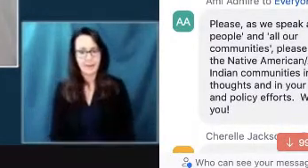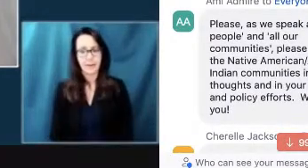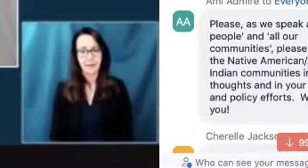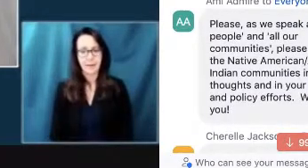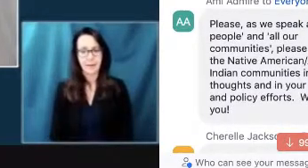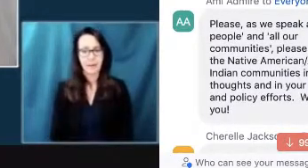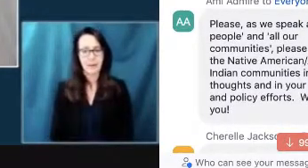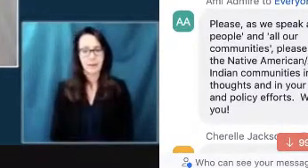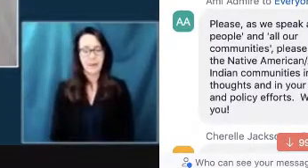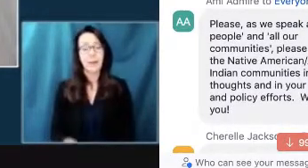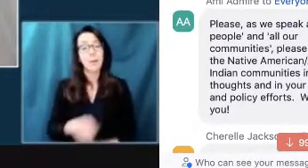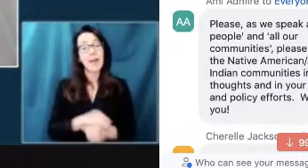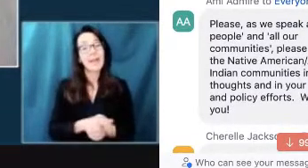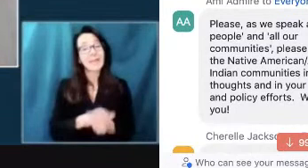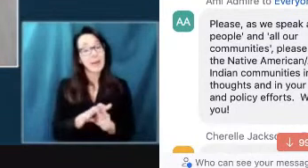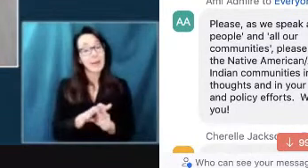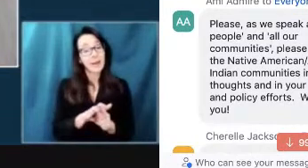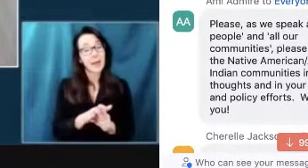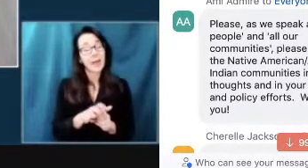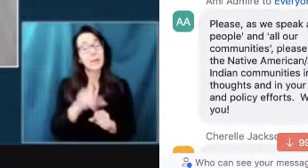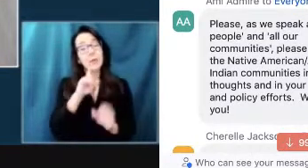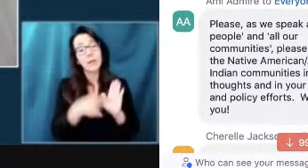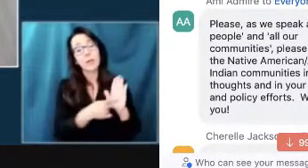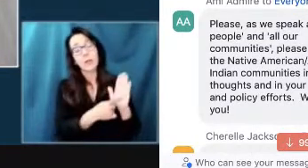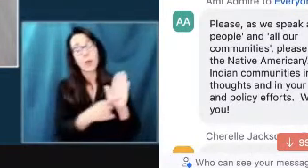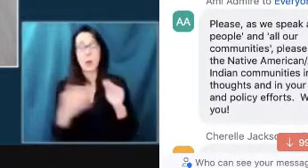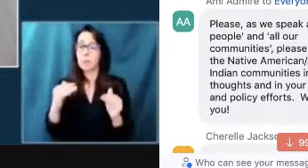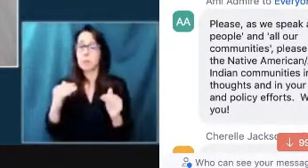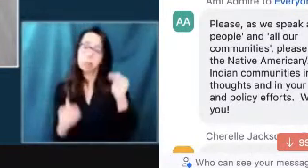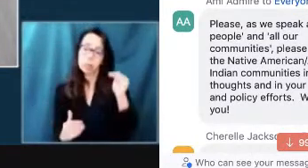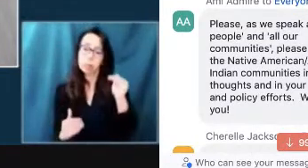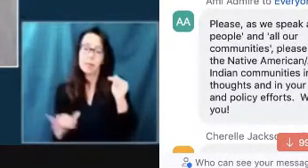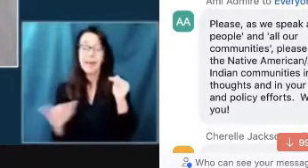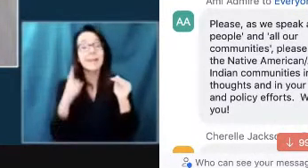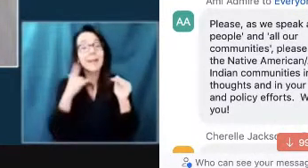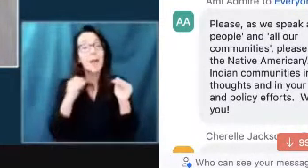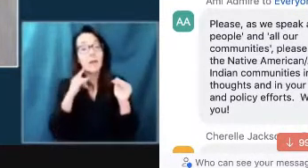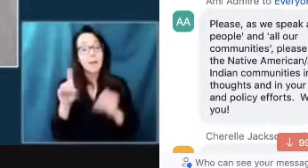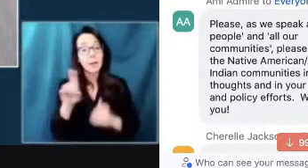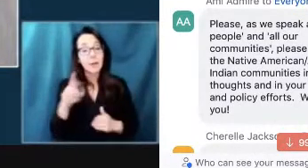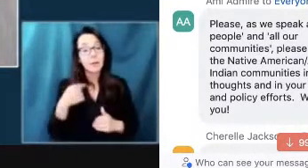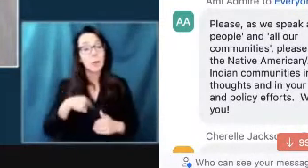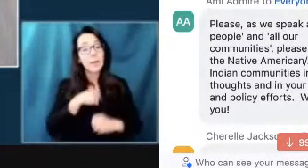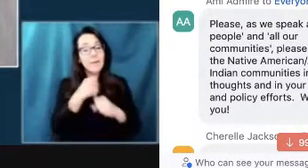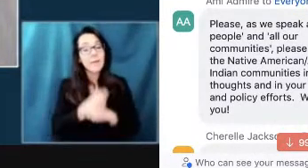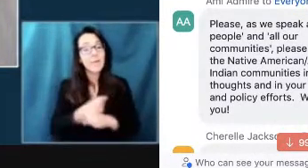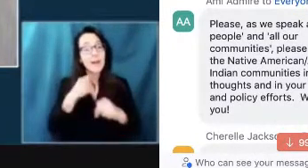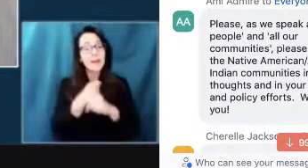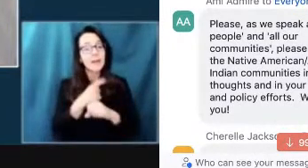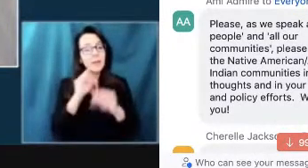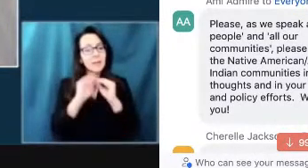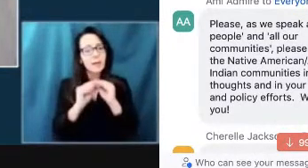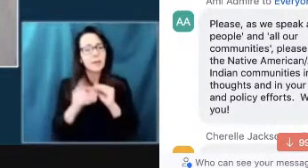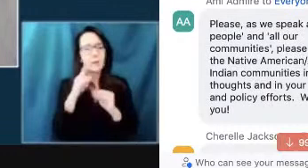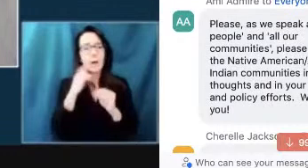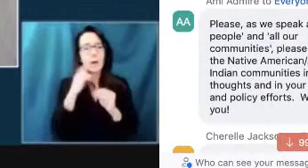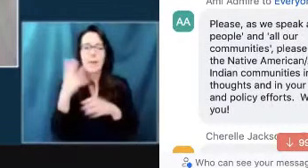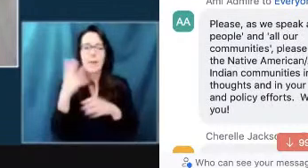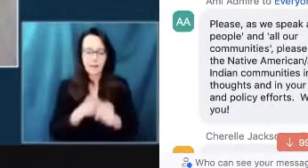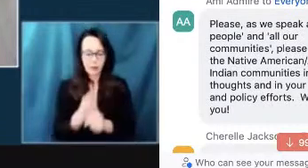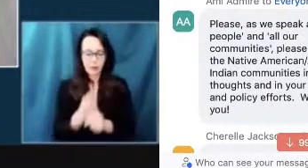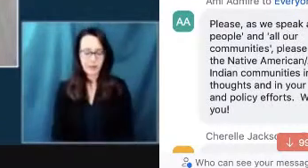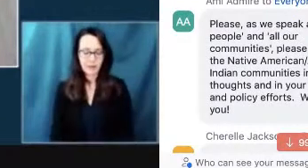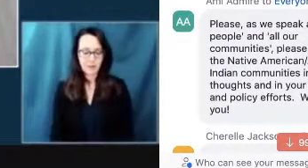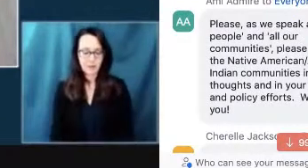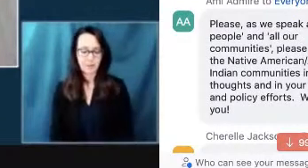deep inequalities that as California Democrats, we have been fighting to fix for years. Now, in this